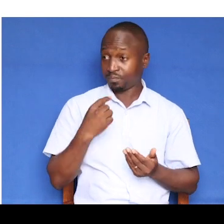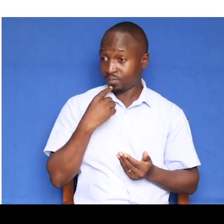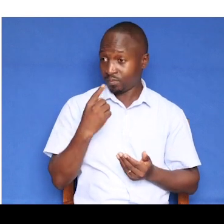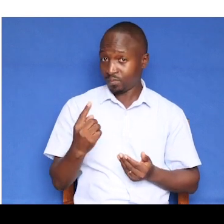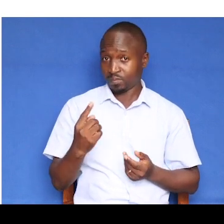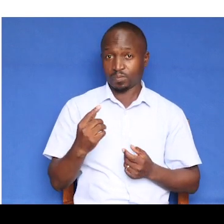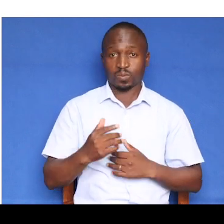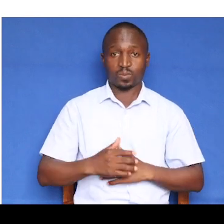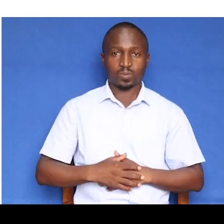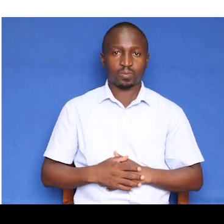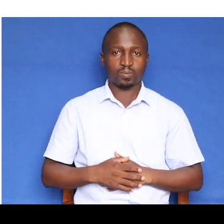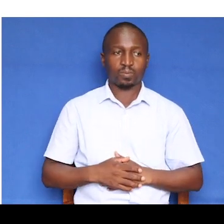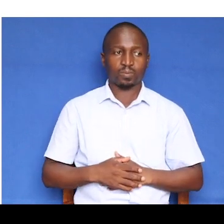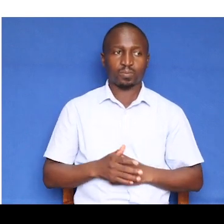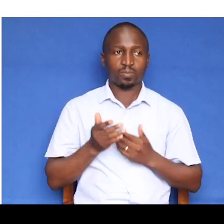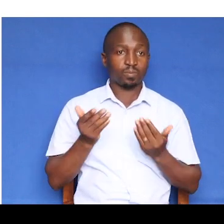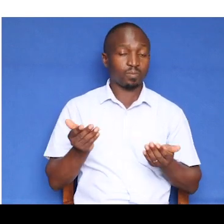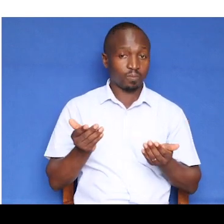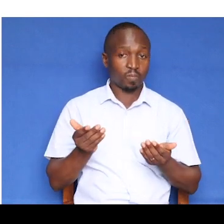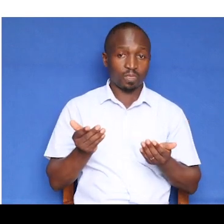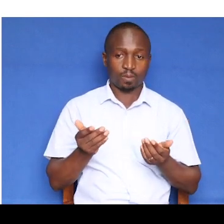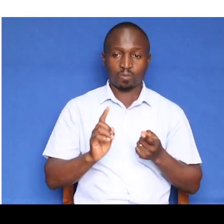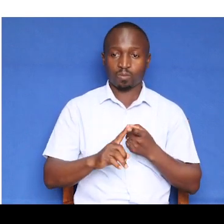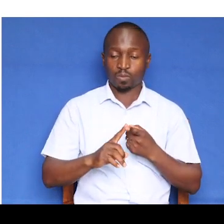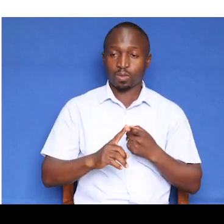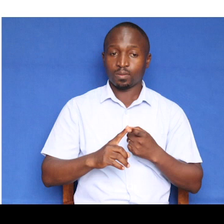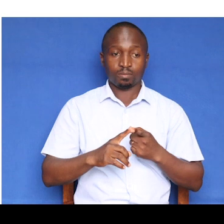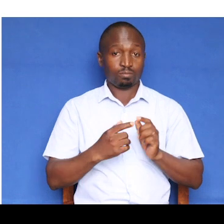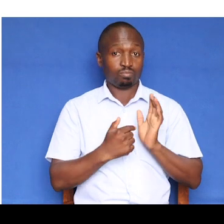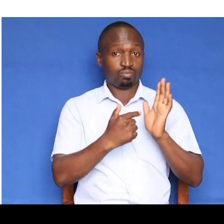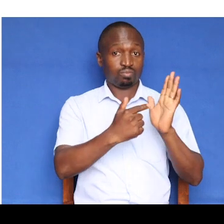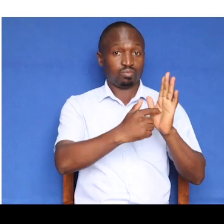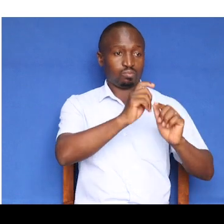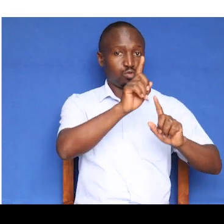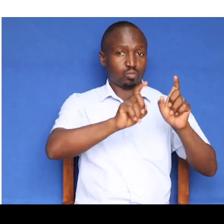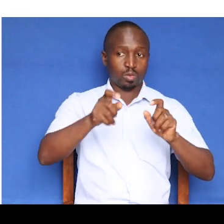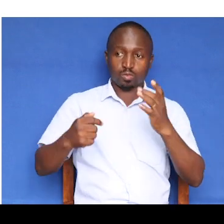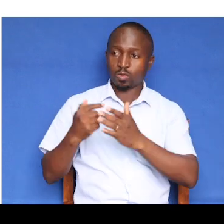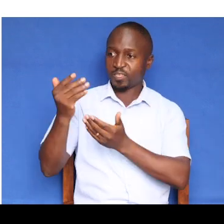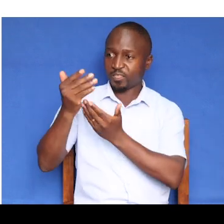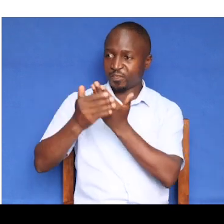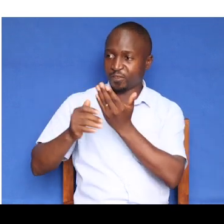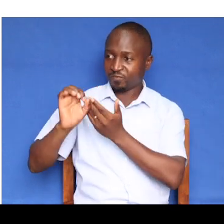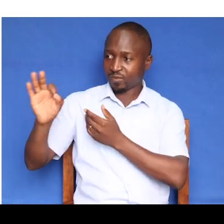says, given the following equations for country Z, C equal to 1,500 plus